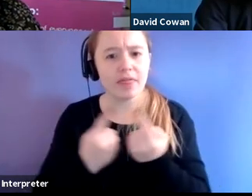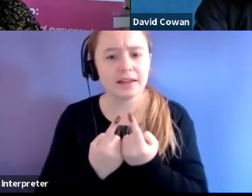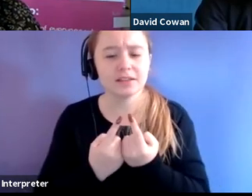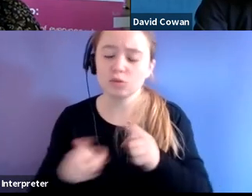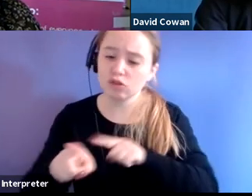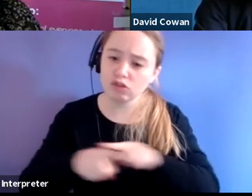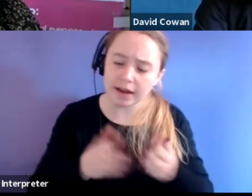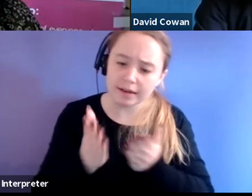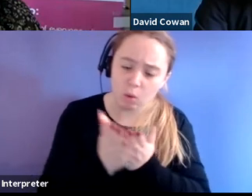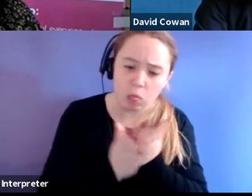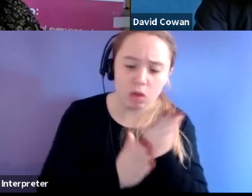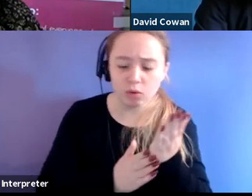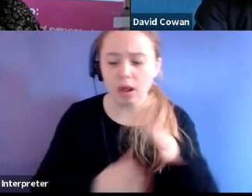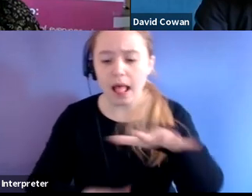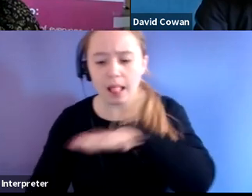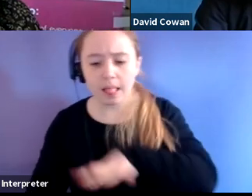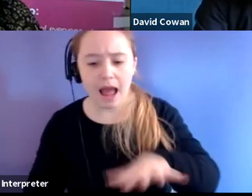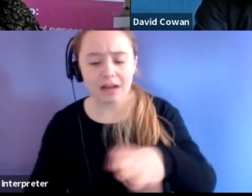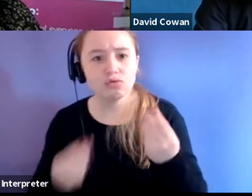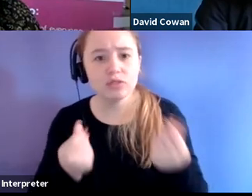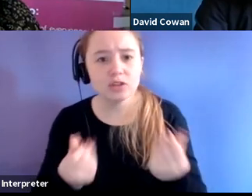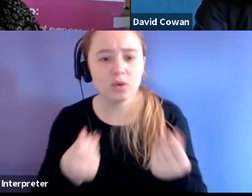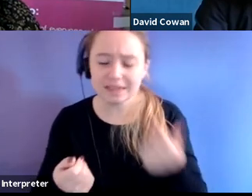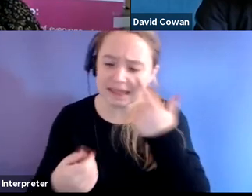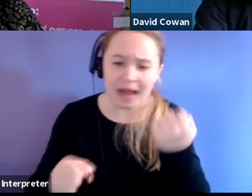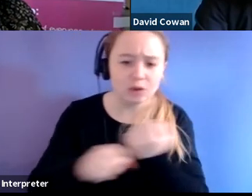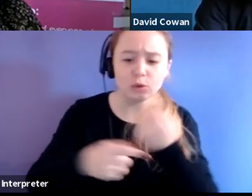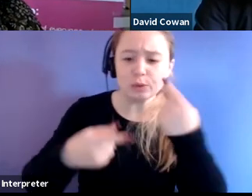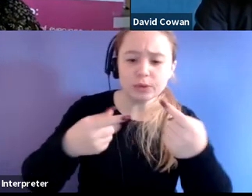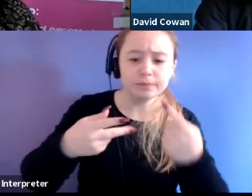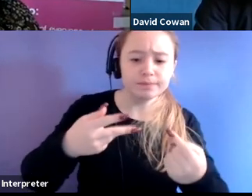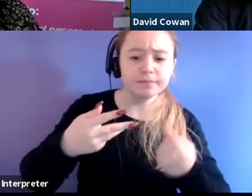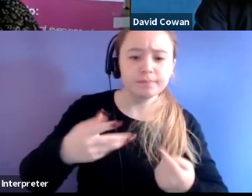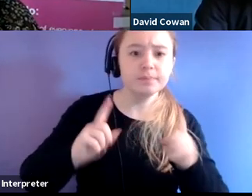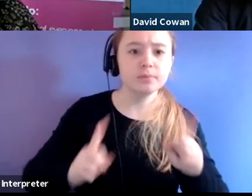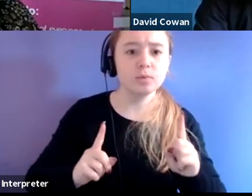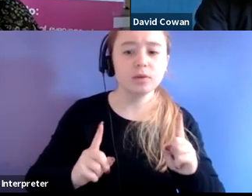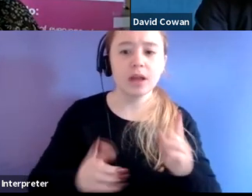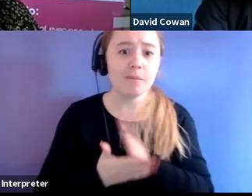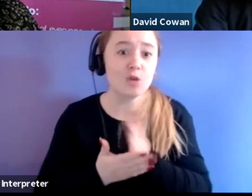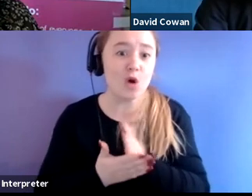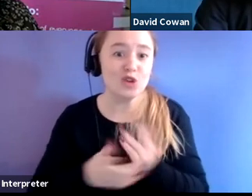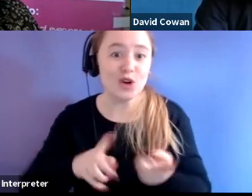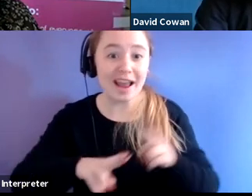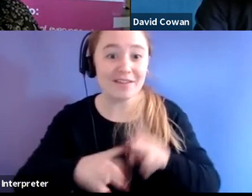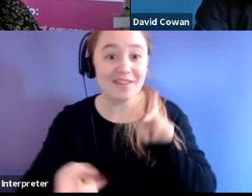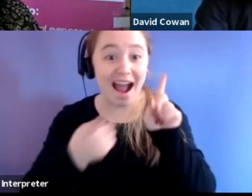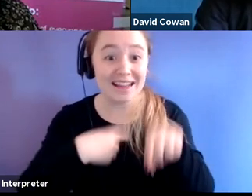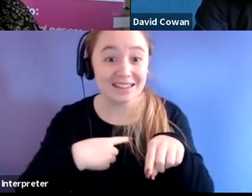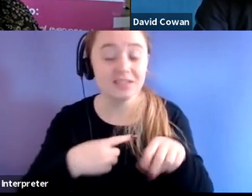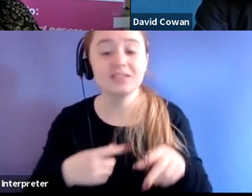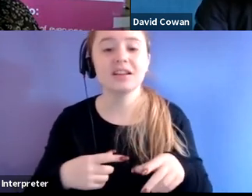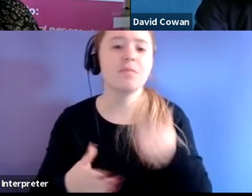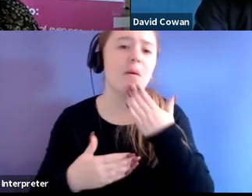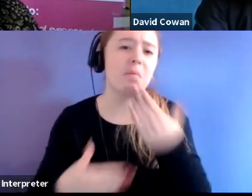what we can do with the land and the resources we've got. I don't know if that really answers the question, and to whoever contacted me, please just